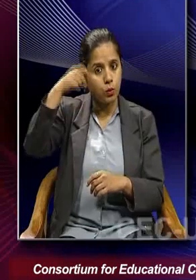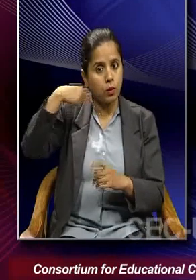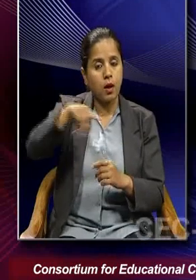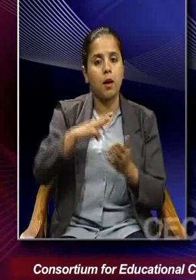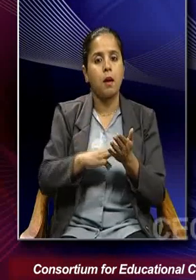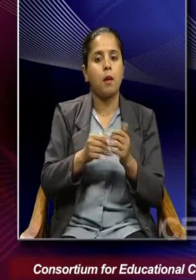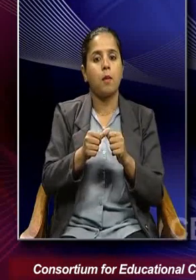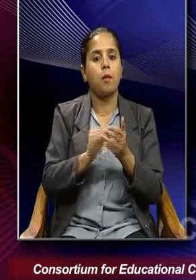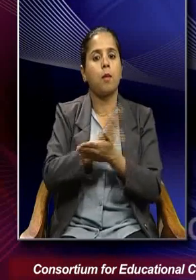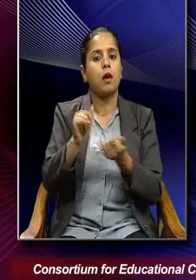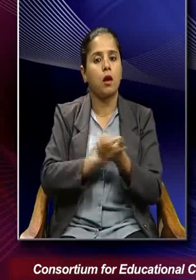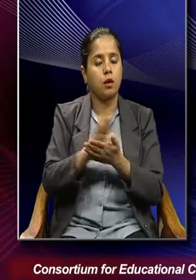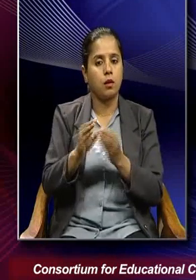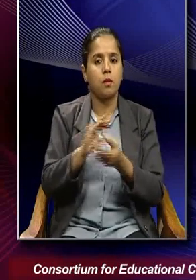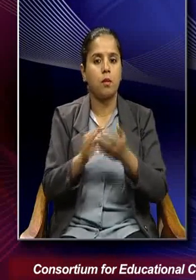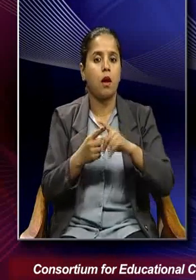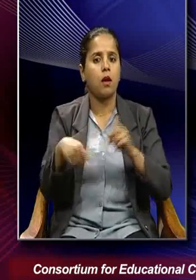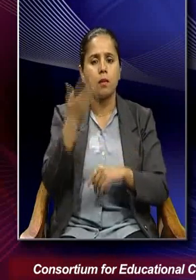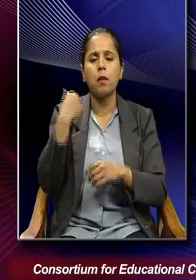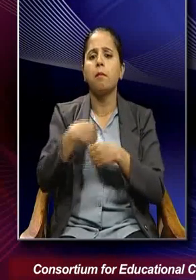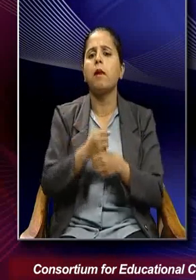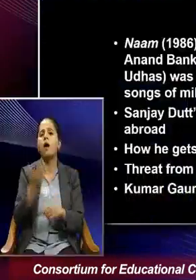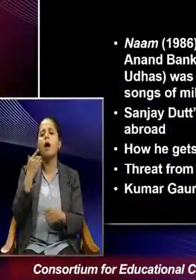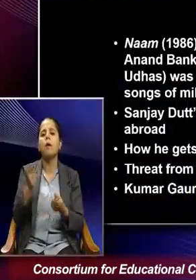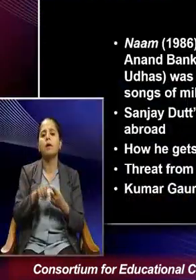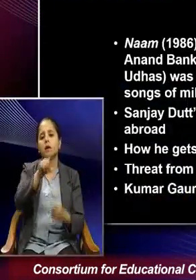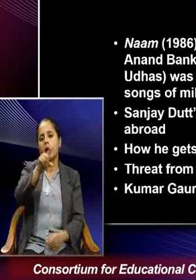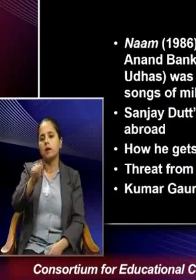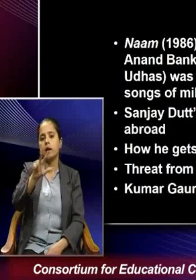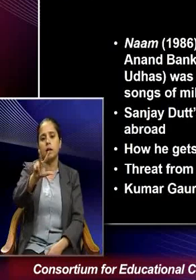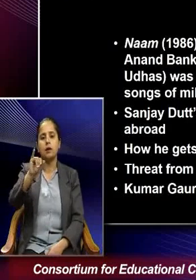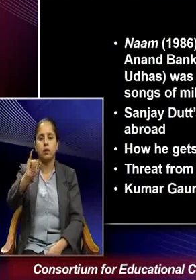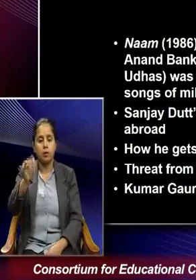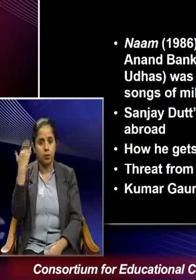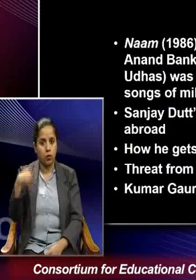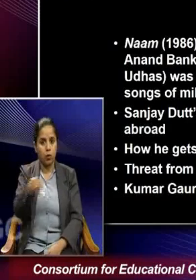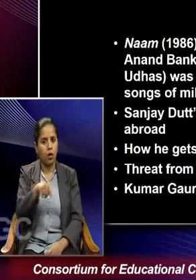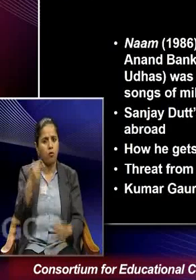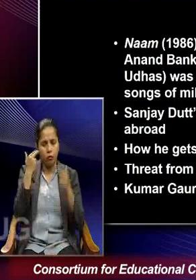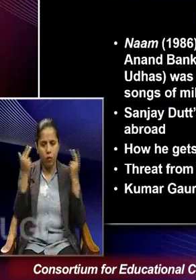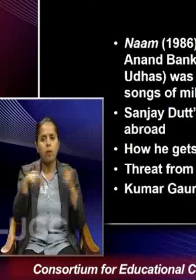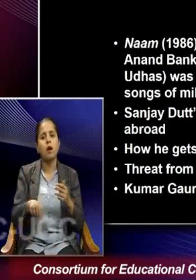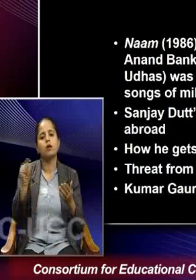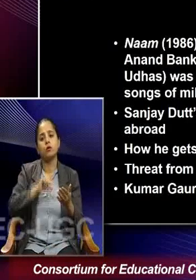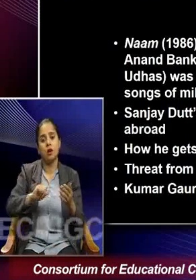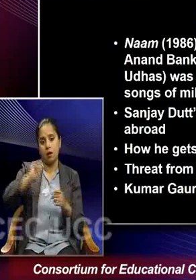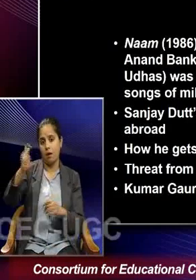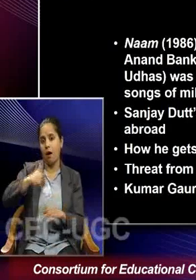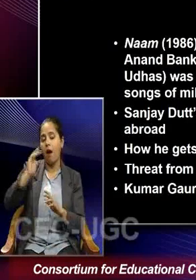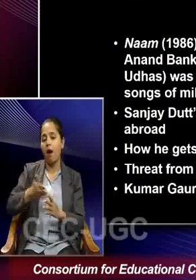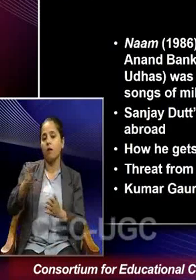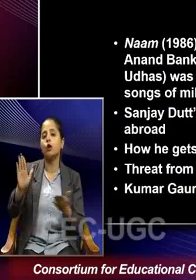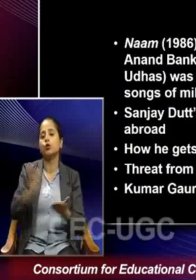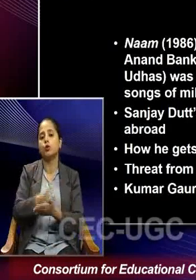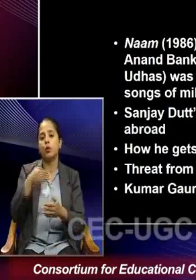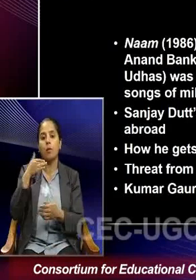Mahesh Bhatt, for example Naam, which was made in 1986, in which you had a very popular song Chitti Aayi Hai, Watan